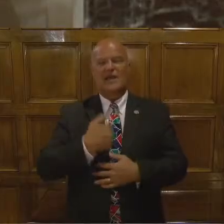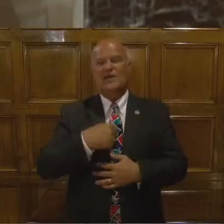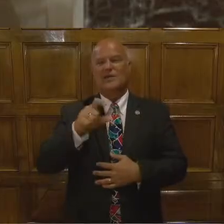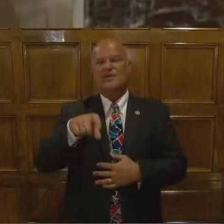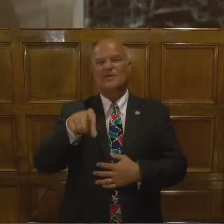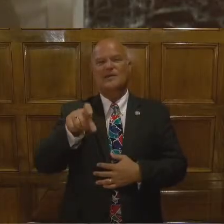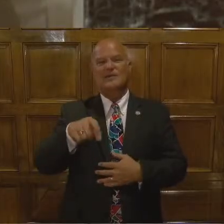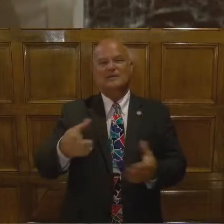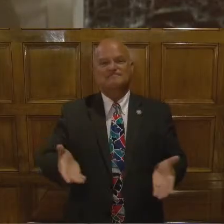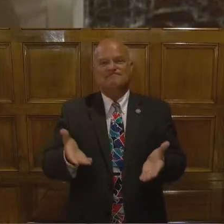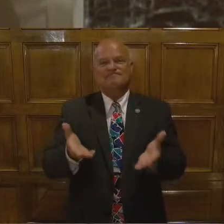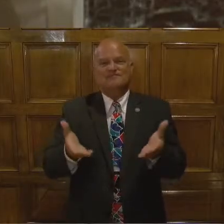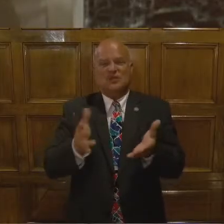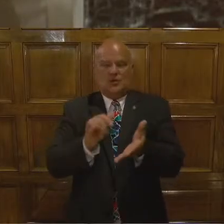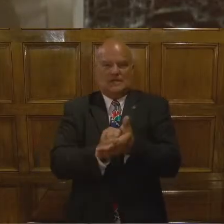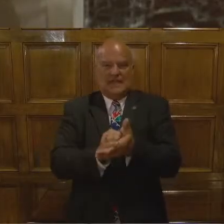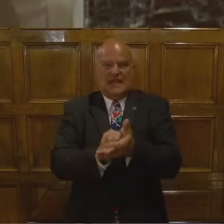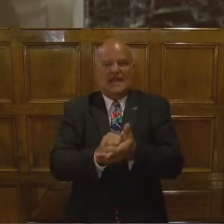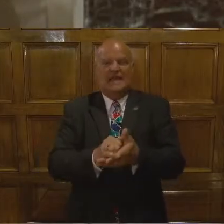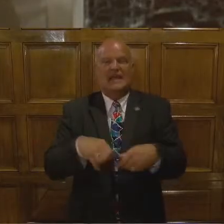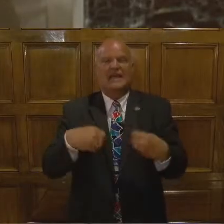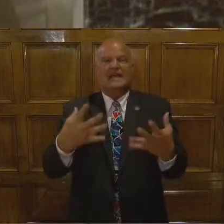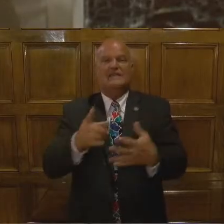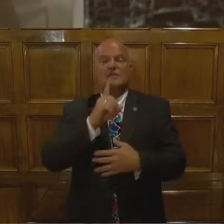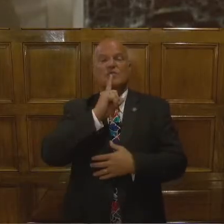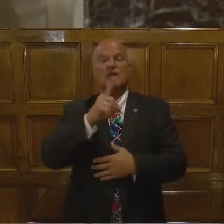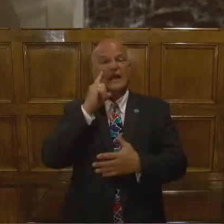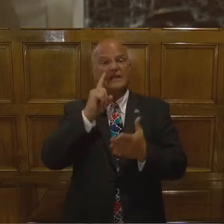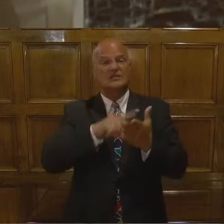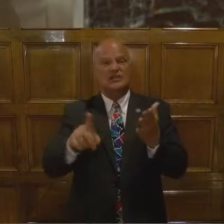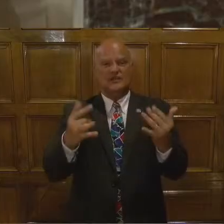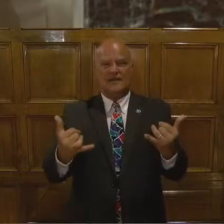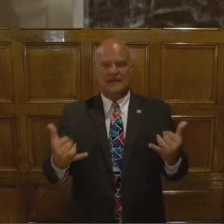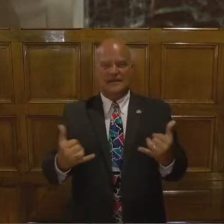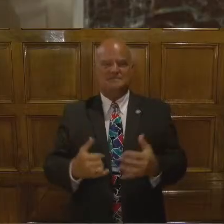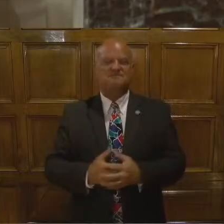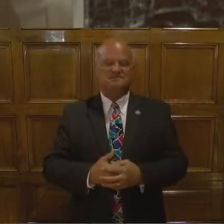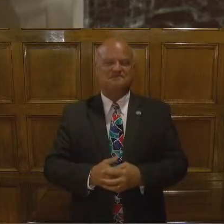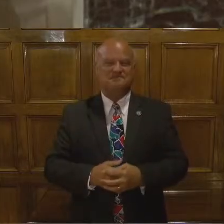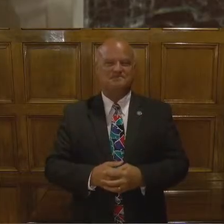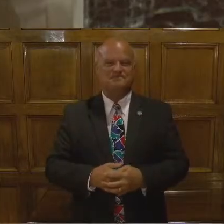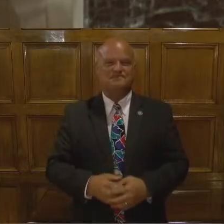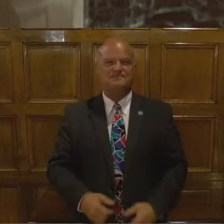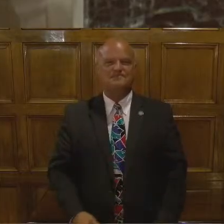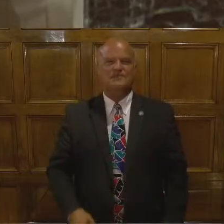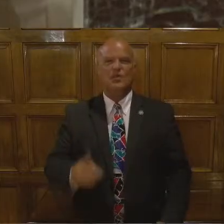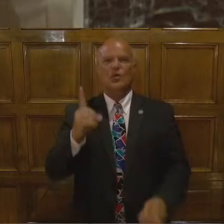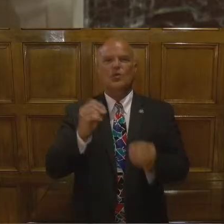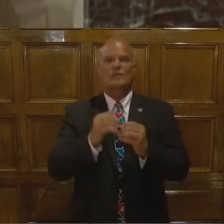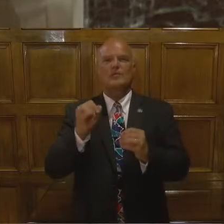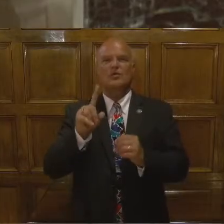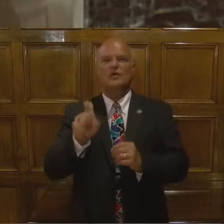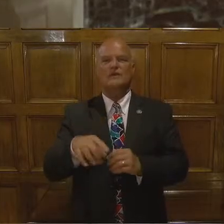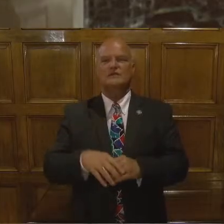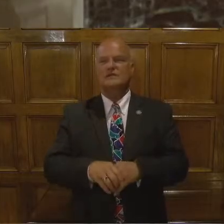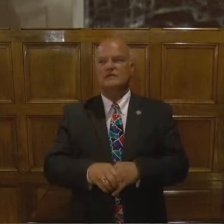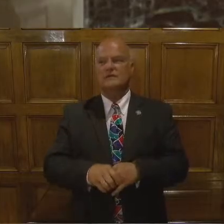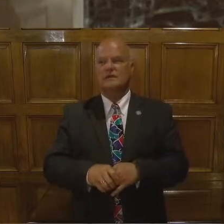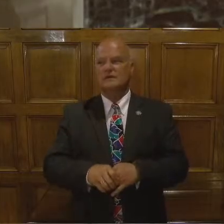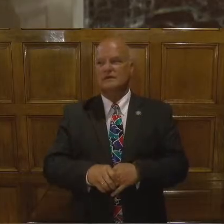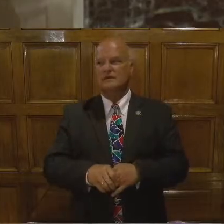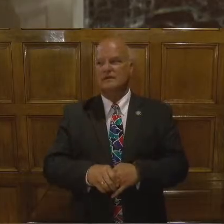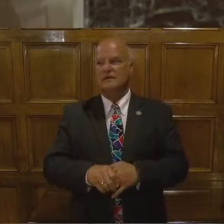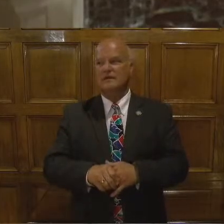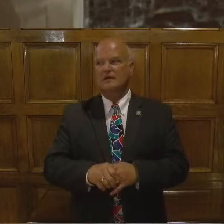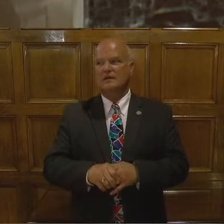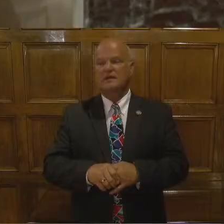to encourage that and to give them a reality check from time to time. All right, one final question. Tomorrow is the